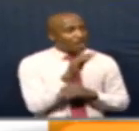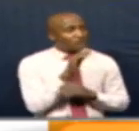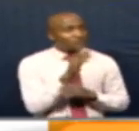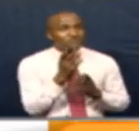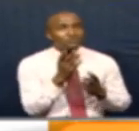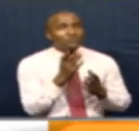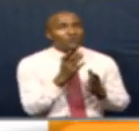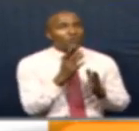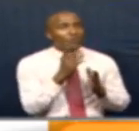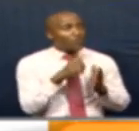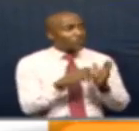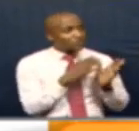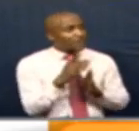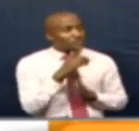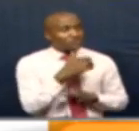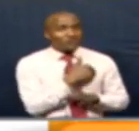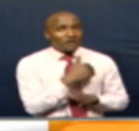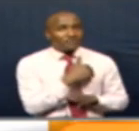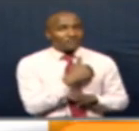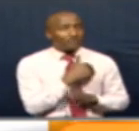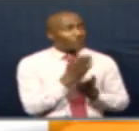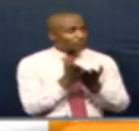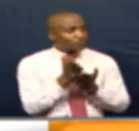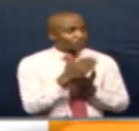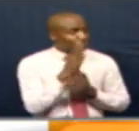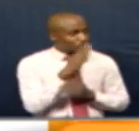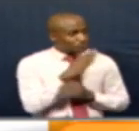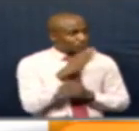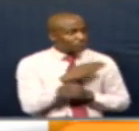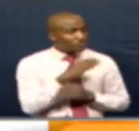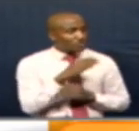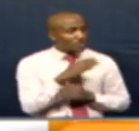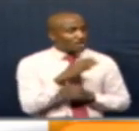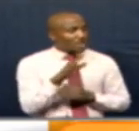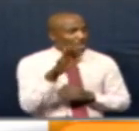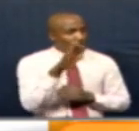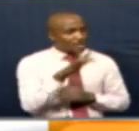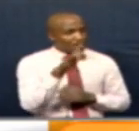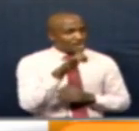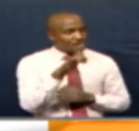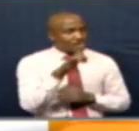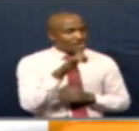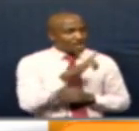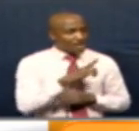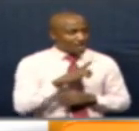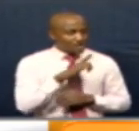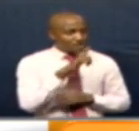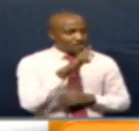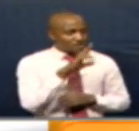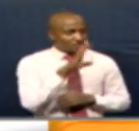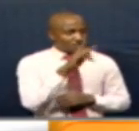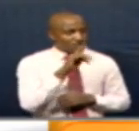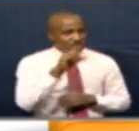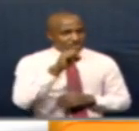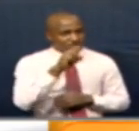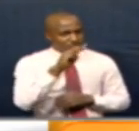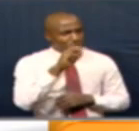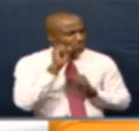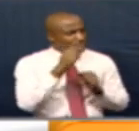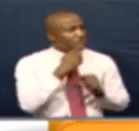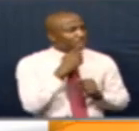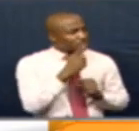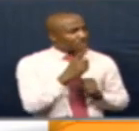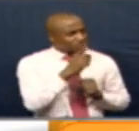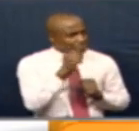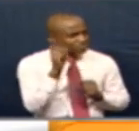plans you have for collecting garbage at Lucky Summer Ward in Raraka, I mean, can you confidently tell the public